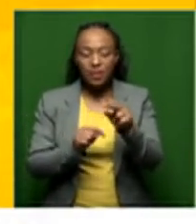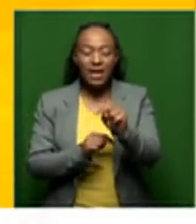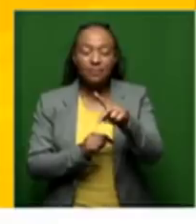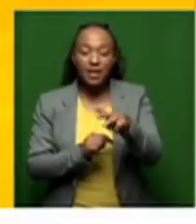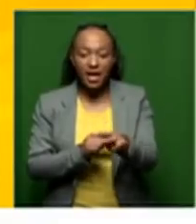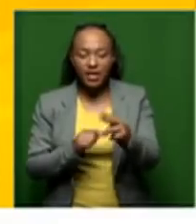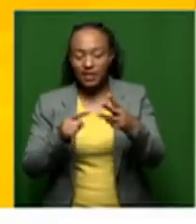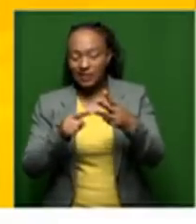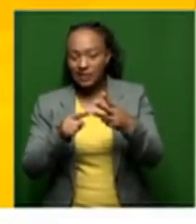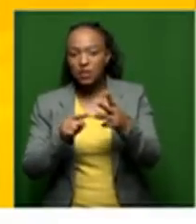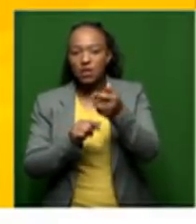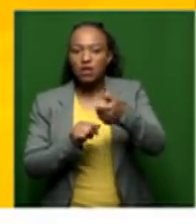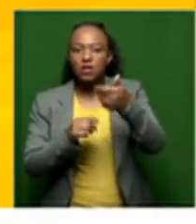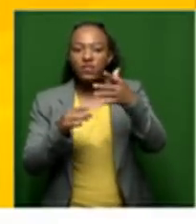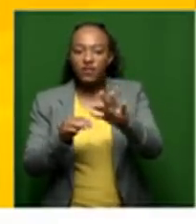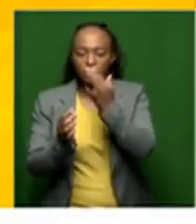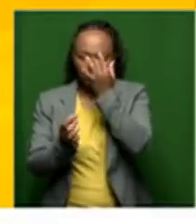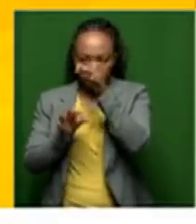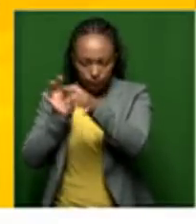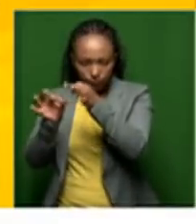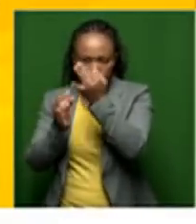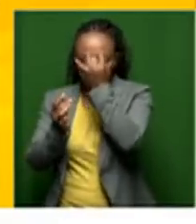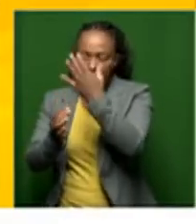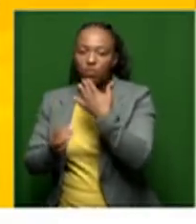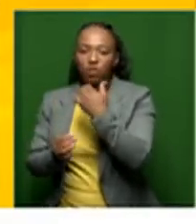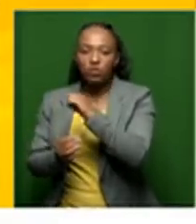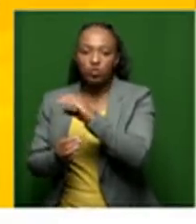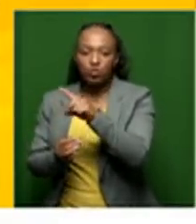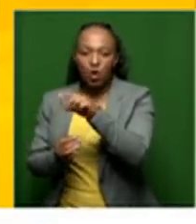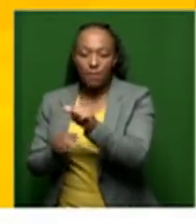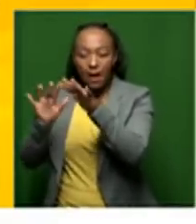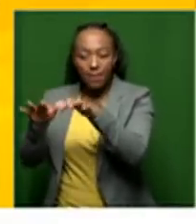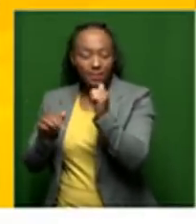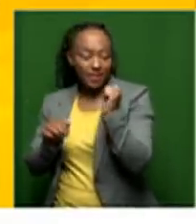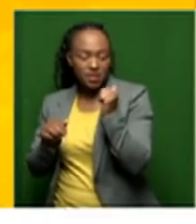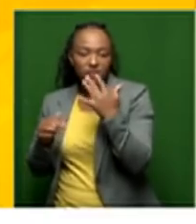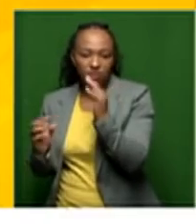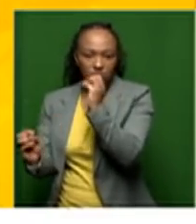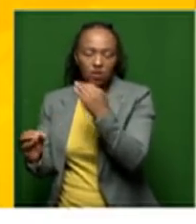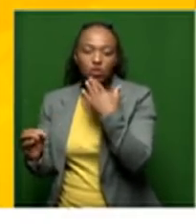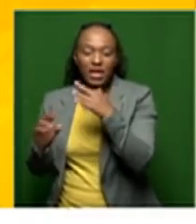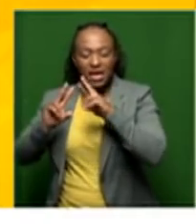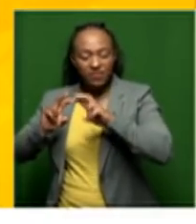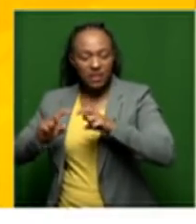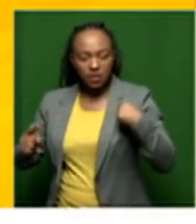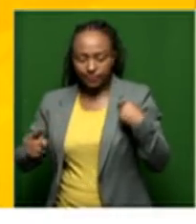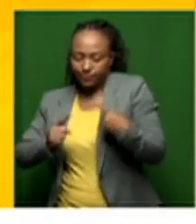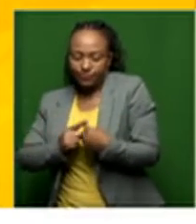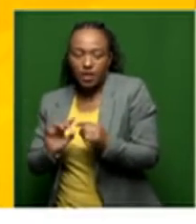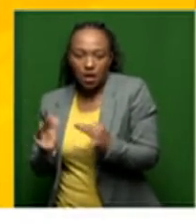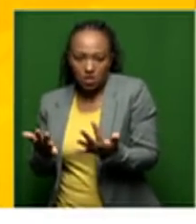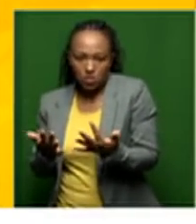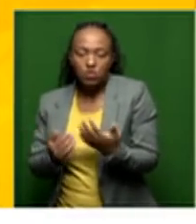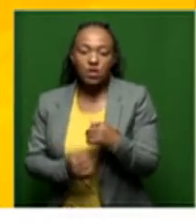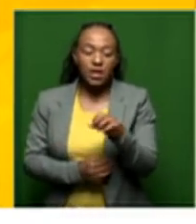National Prosecuting Authority briefed SCOPA in Parliament yesterday on the progress of their investigations to date. The